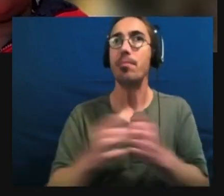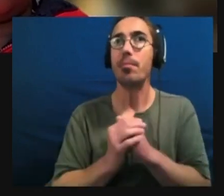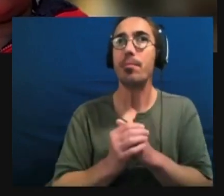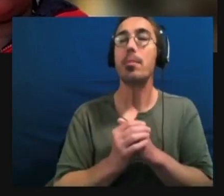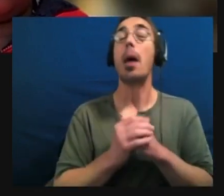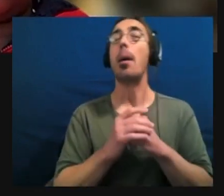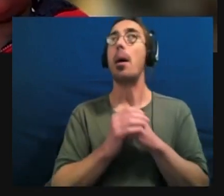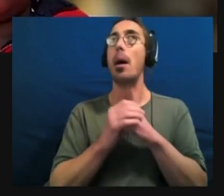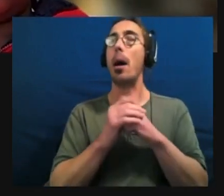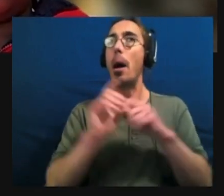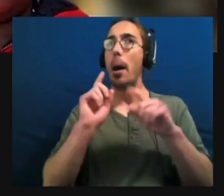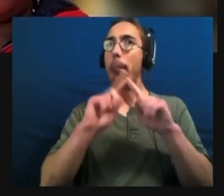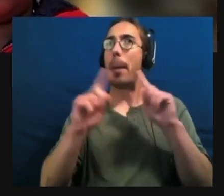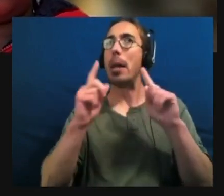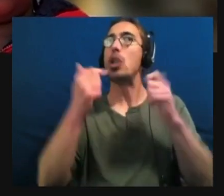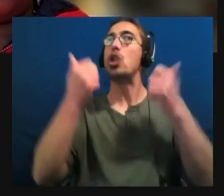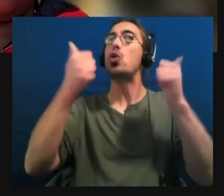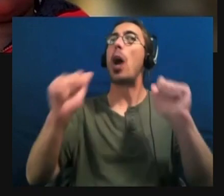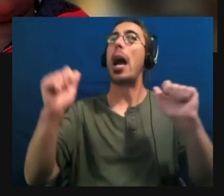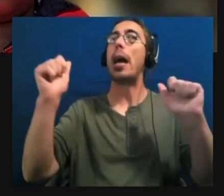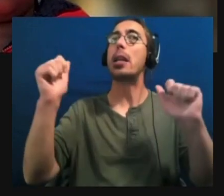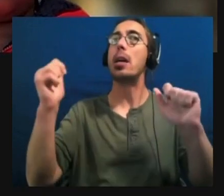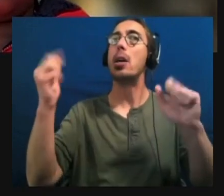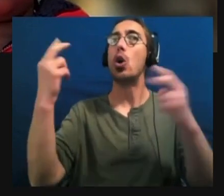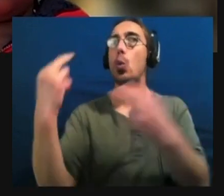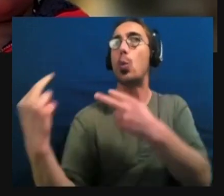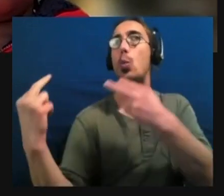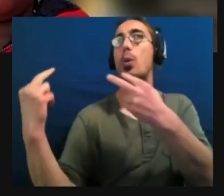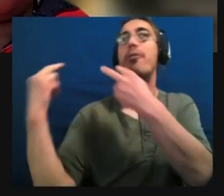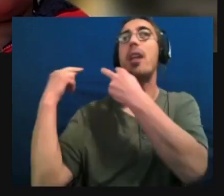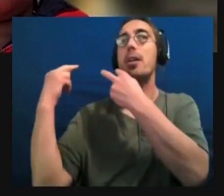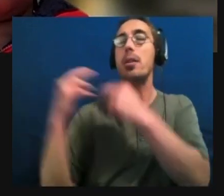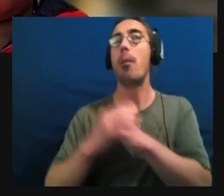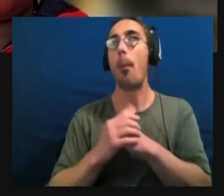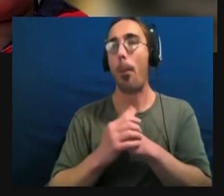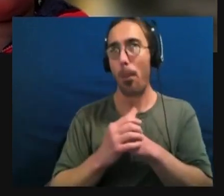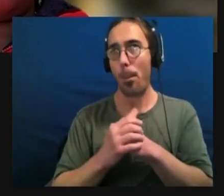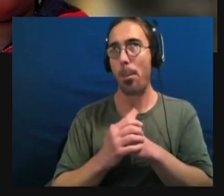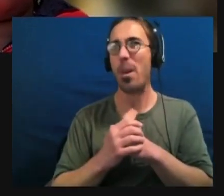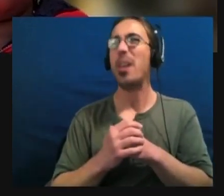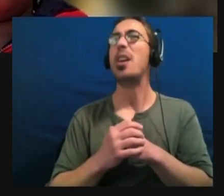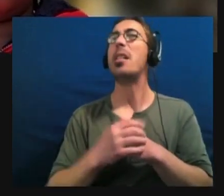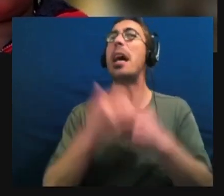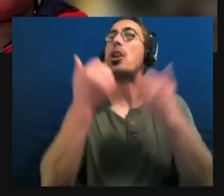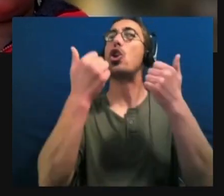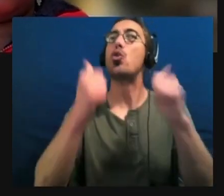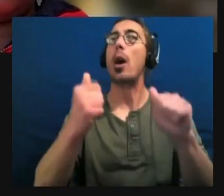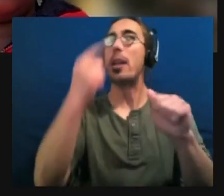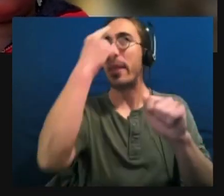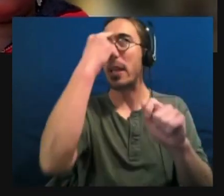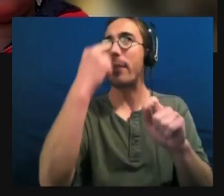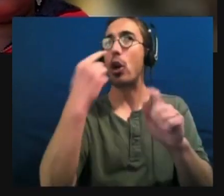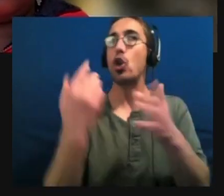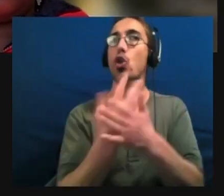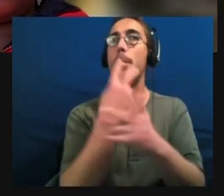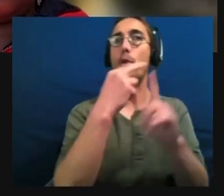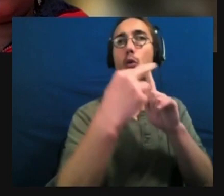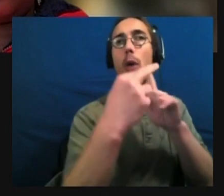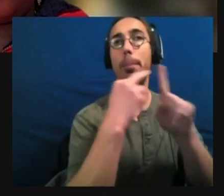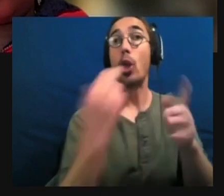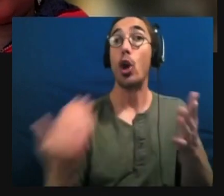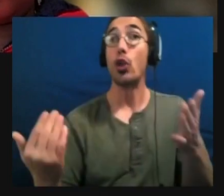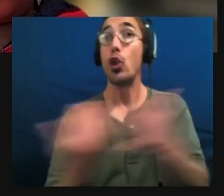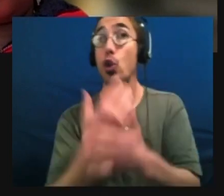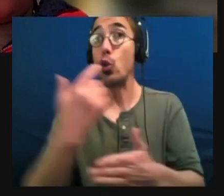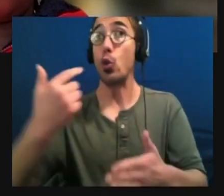as a way to reflect, just taking a different perspective, like the new me, what I know about me